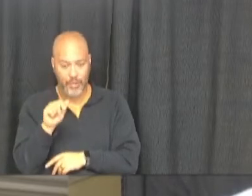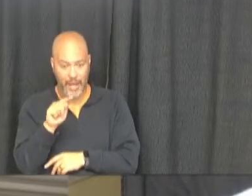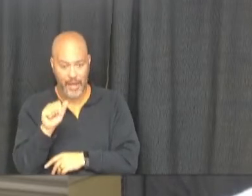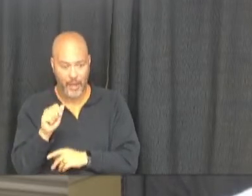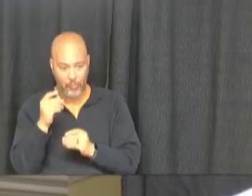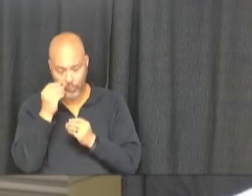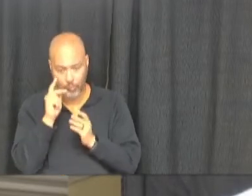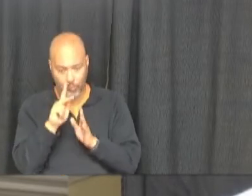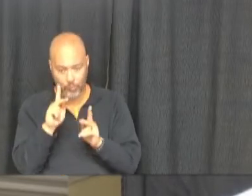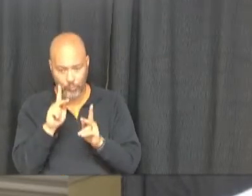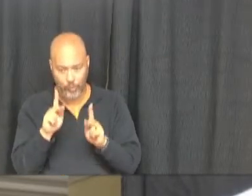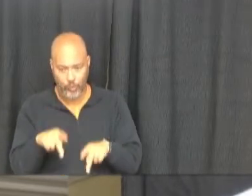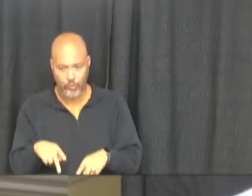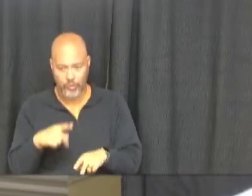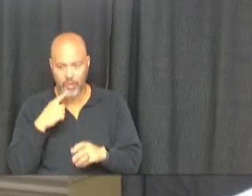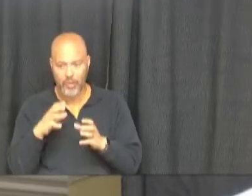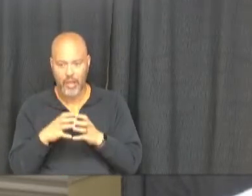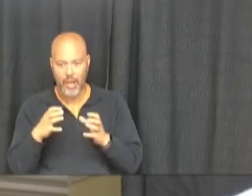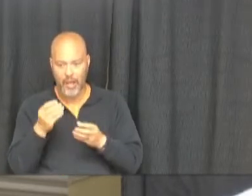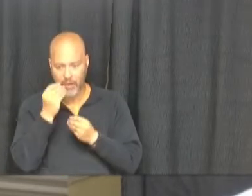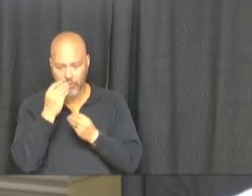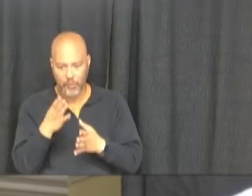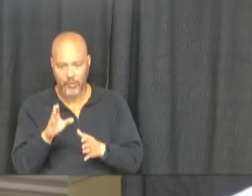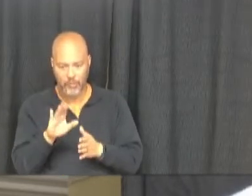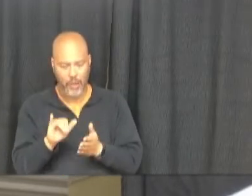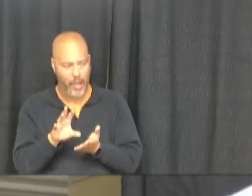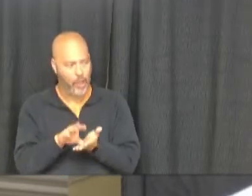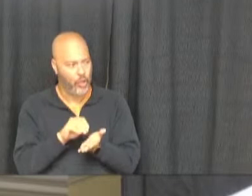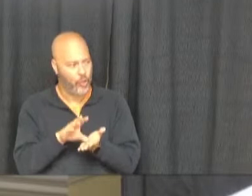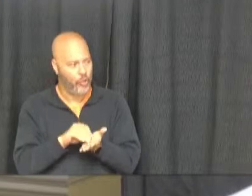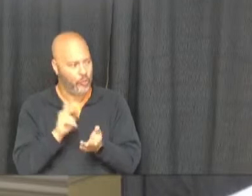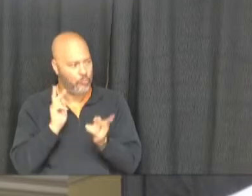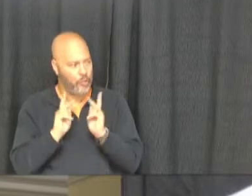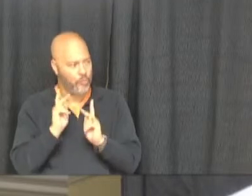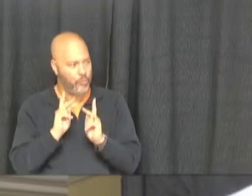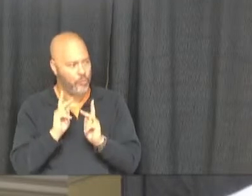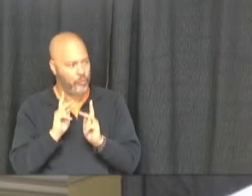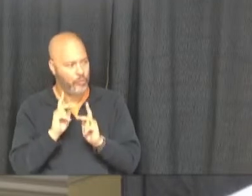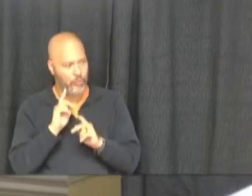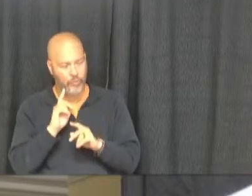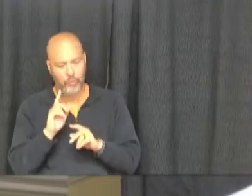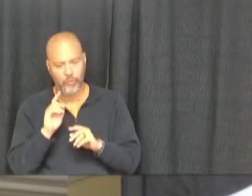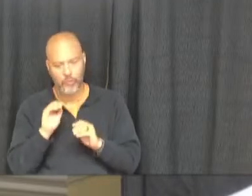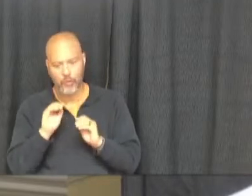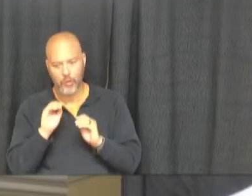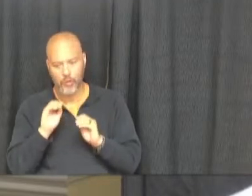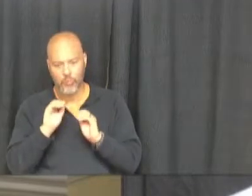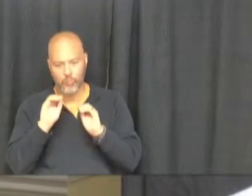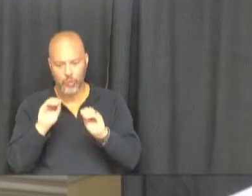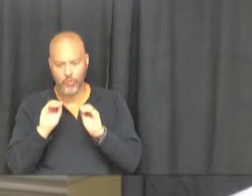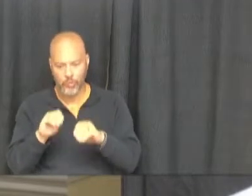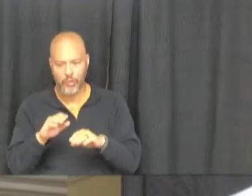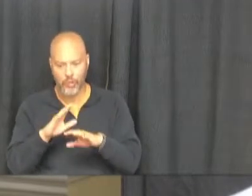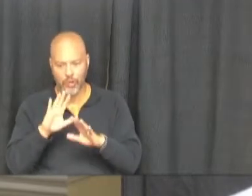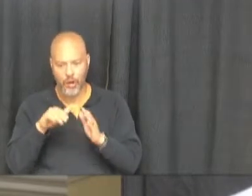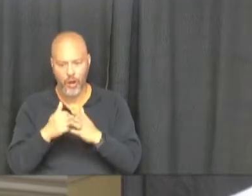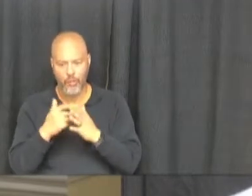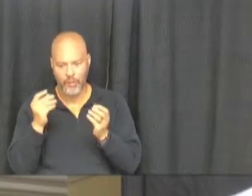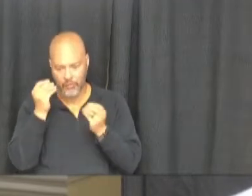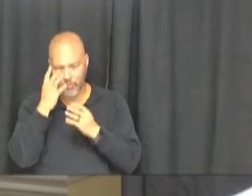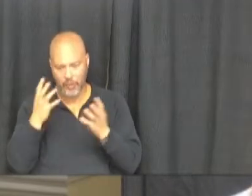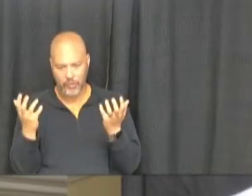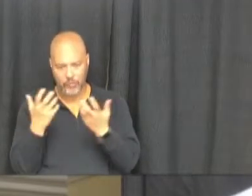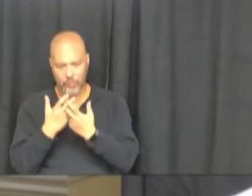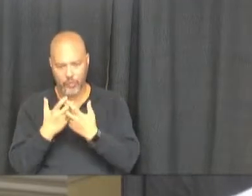person, there's a lot of information to be learned by people are Facebook, putting all this data together and really